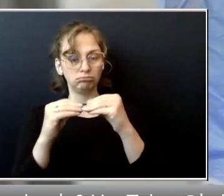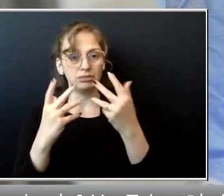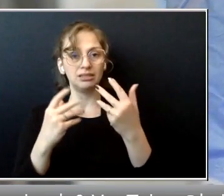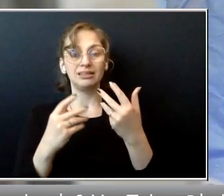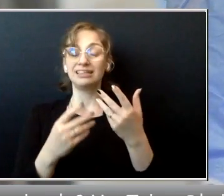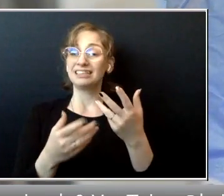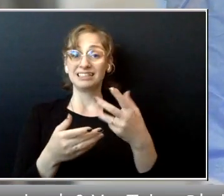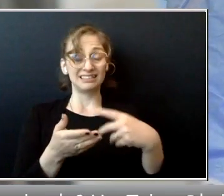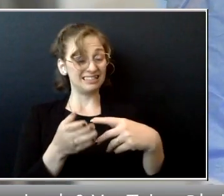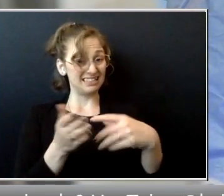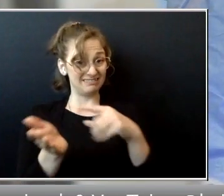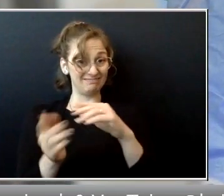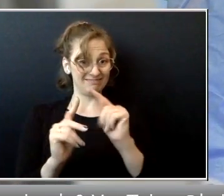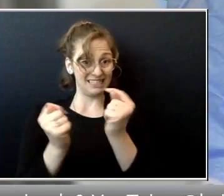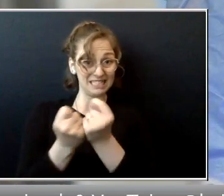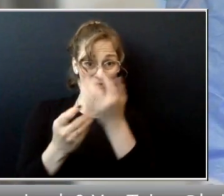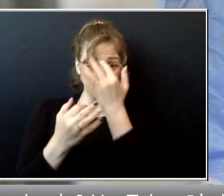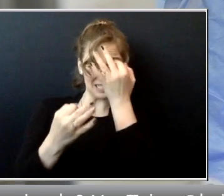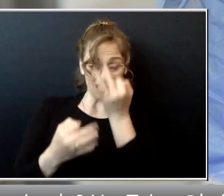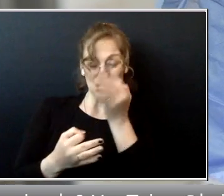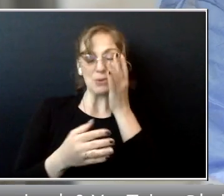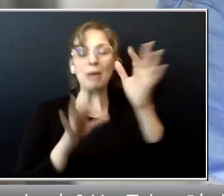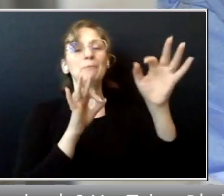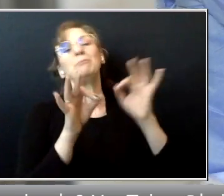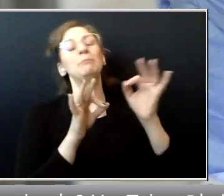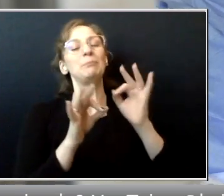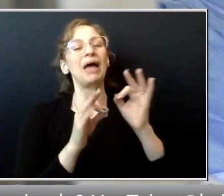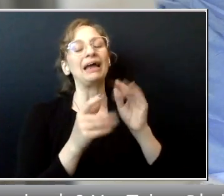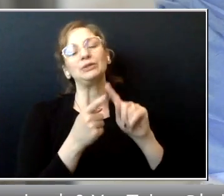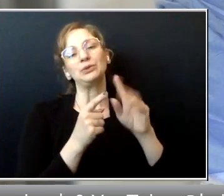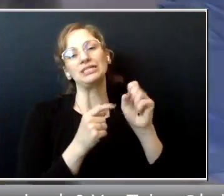is fully awake in post-op.